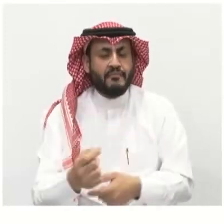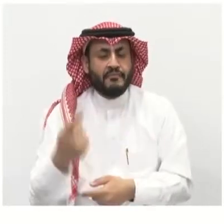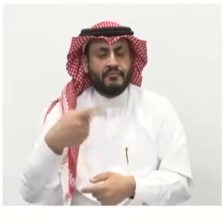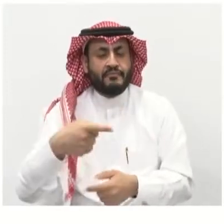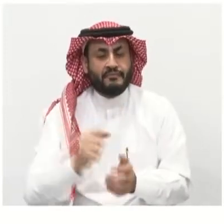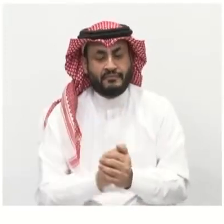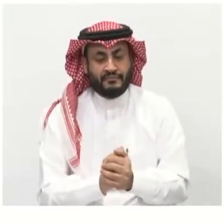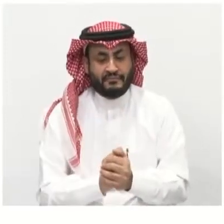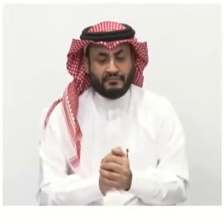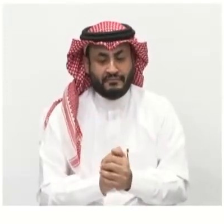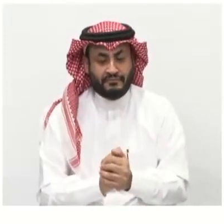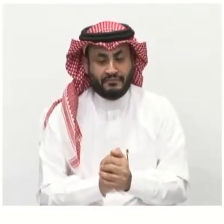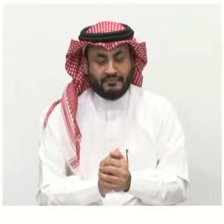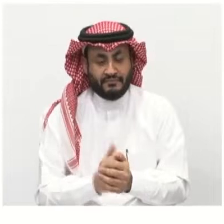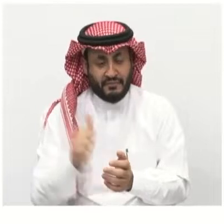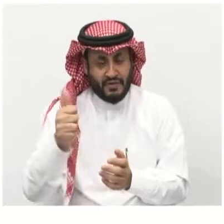5 plus 5 is 10. And here we have